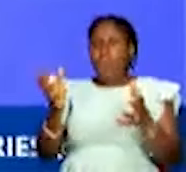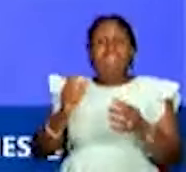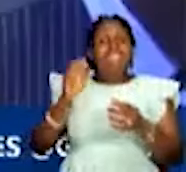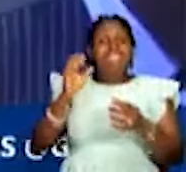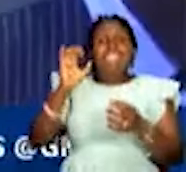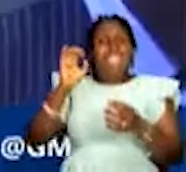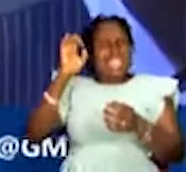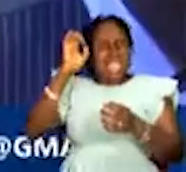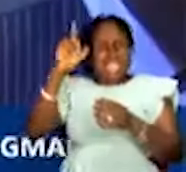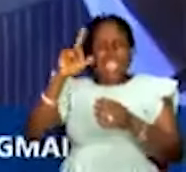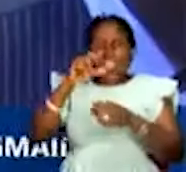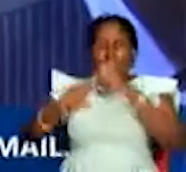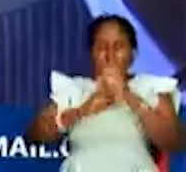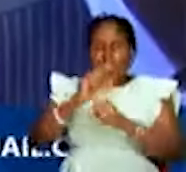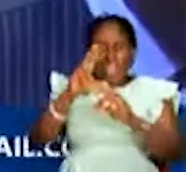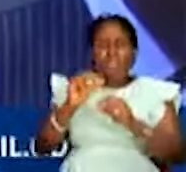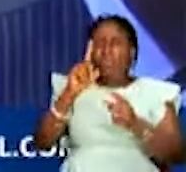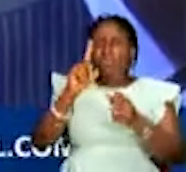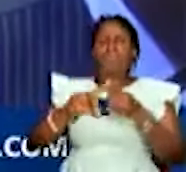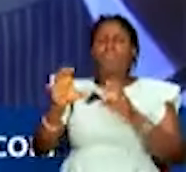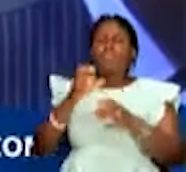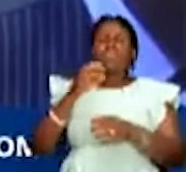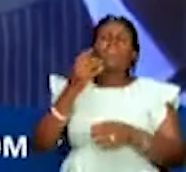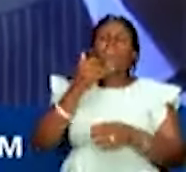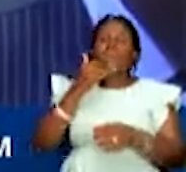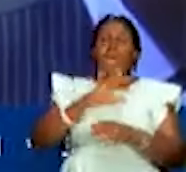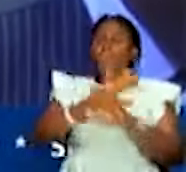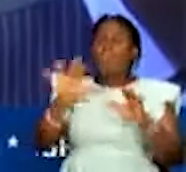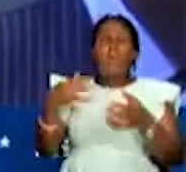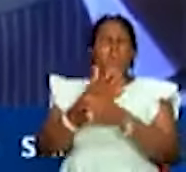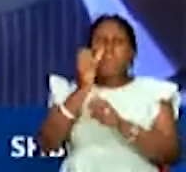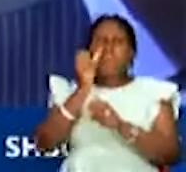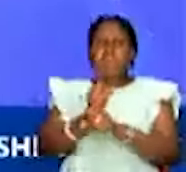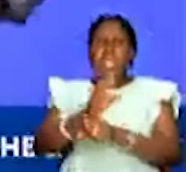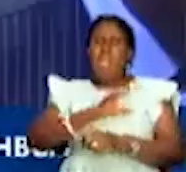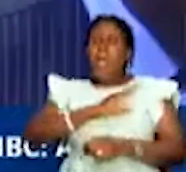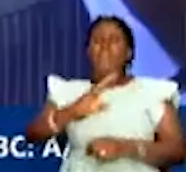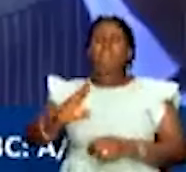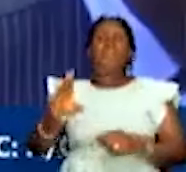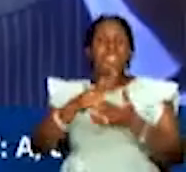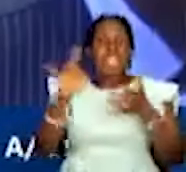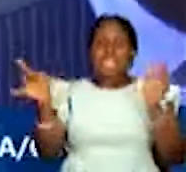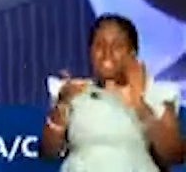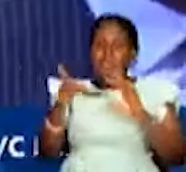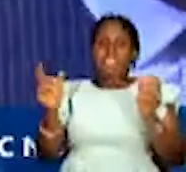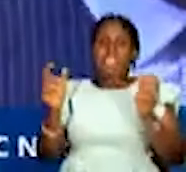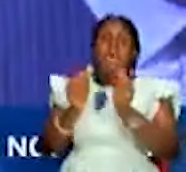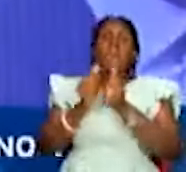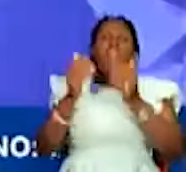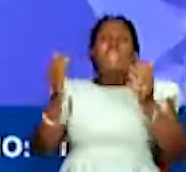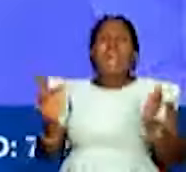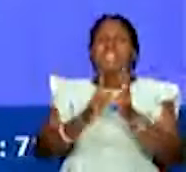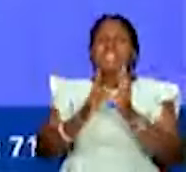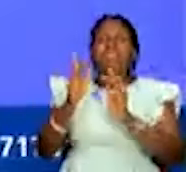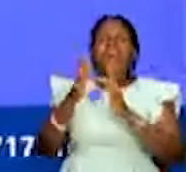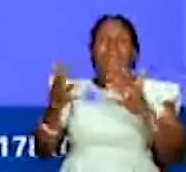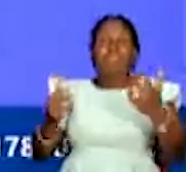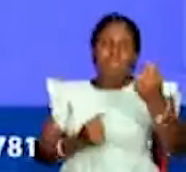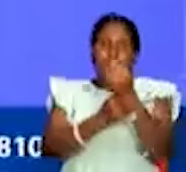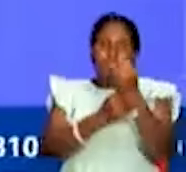the basis of that confidence. Don't make bold statements without a scriptural garrison. This is why many believers